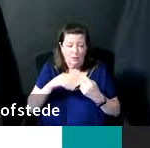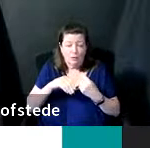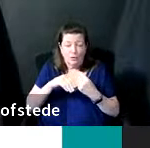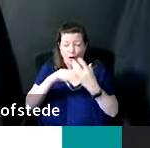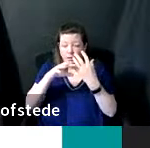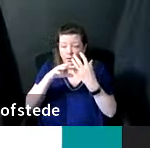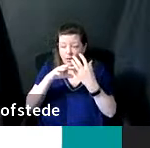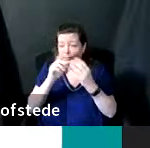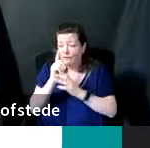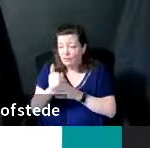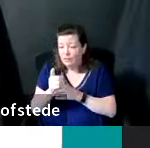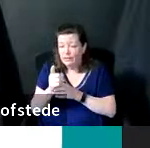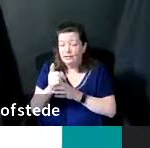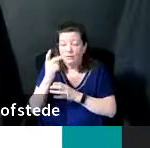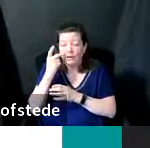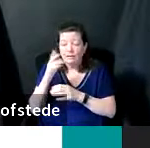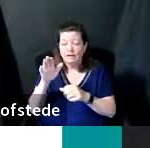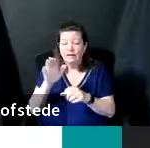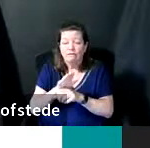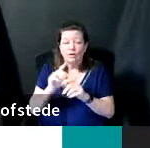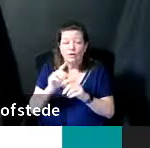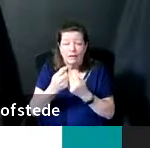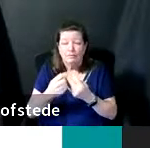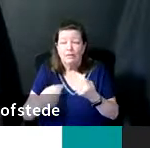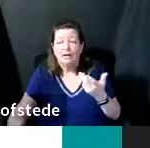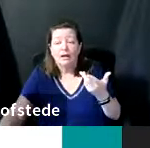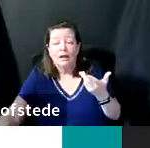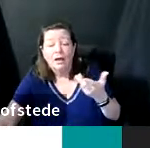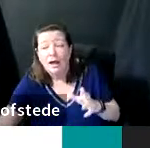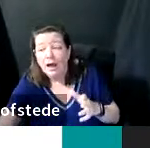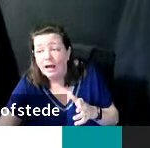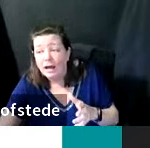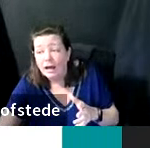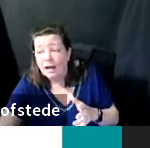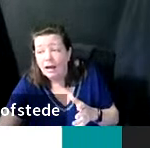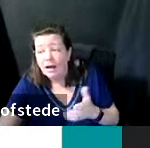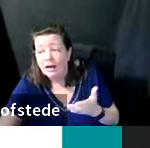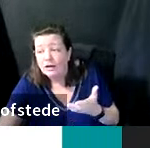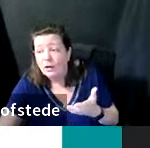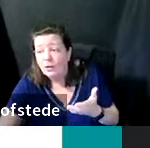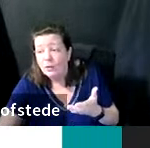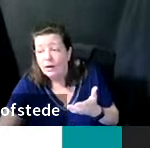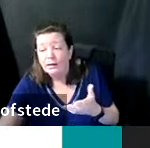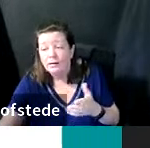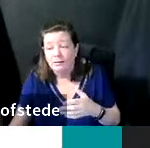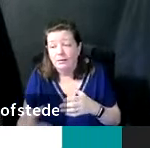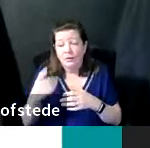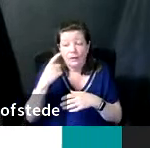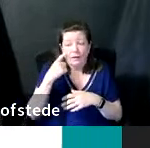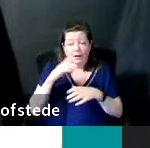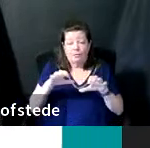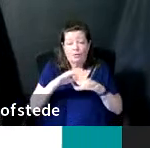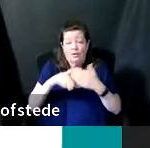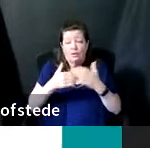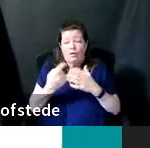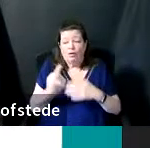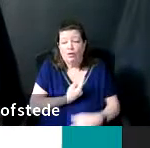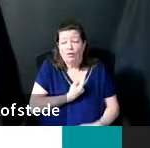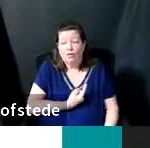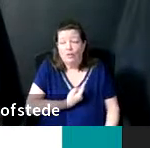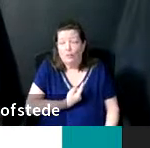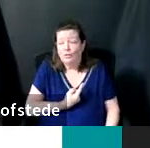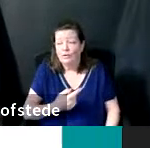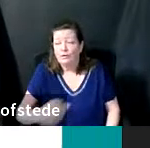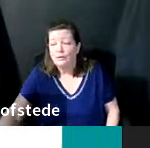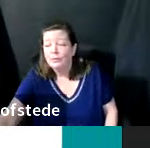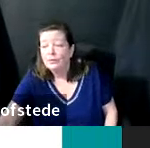you can see our full team. I don't want to give the impression that I am doing this all alone. And so I will kick it off